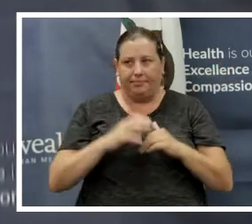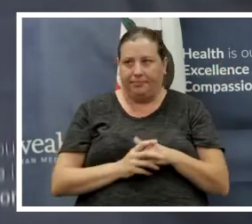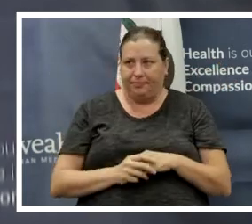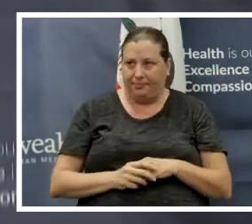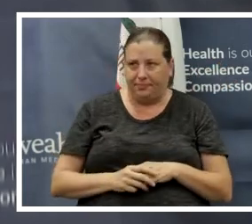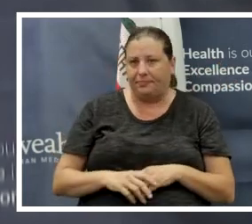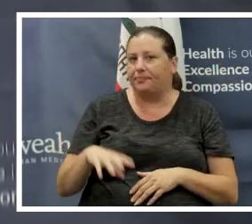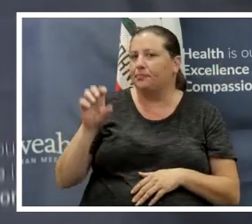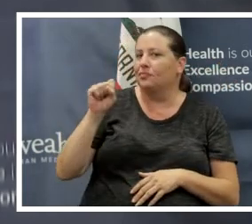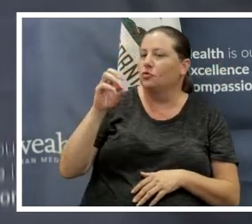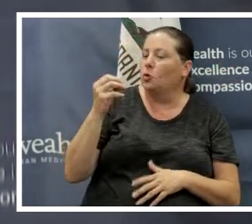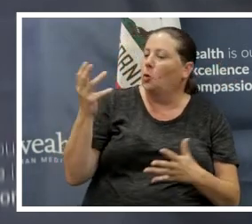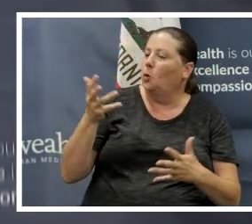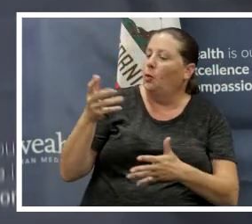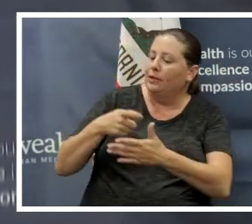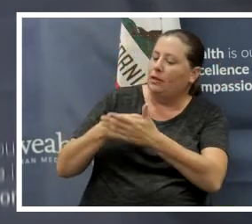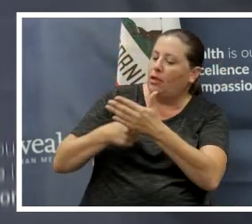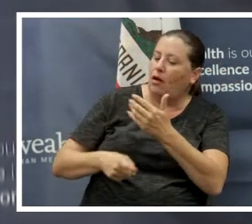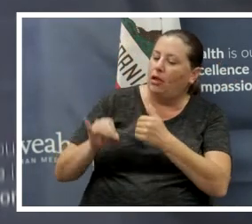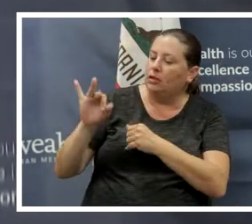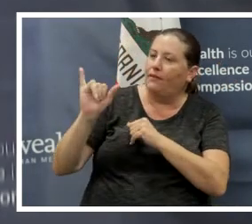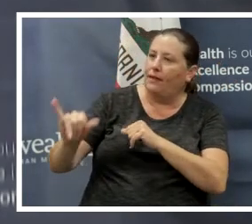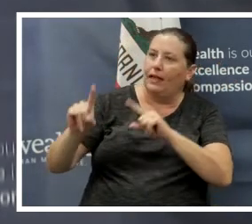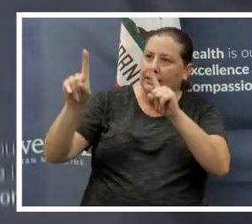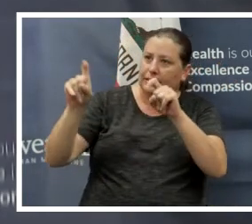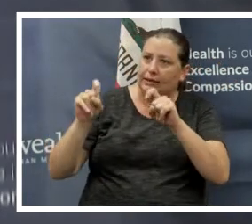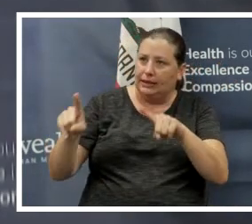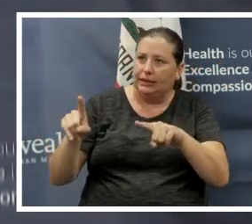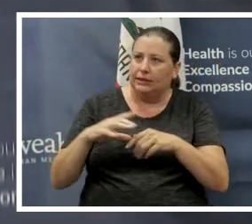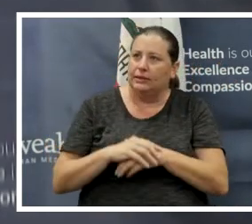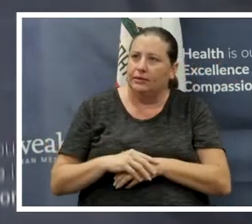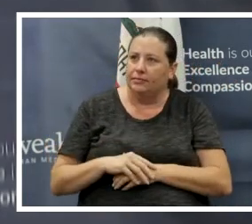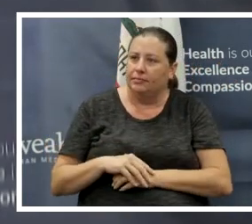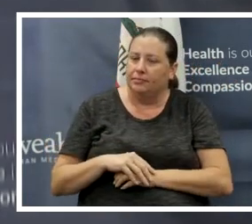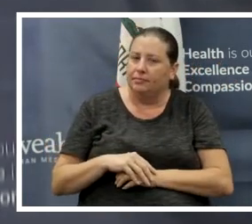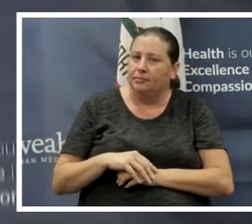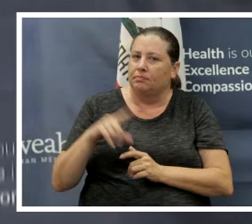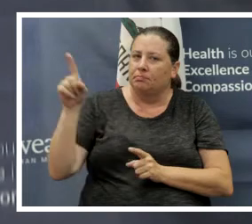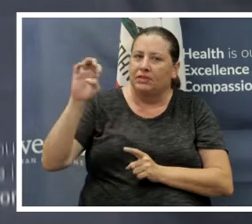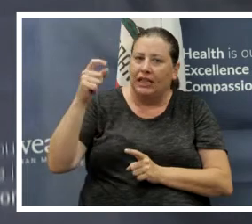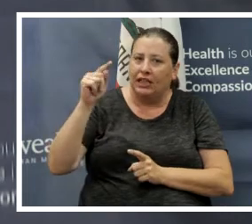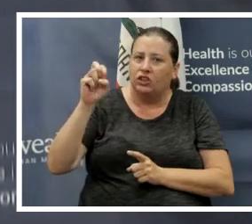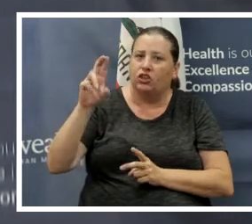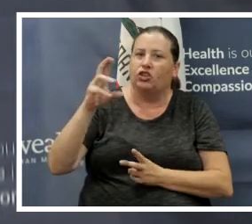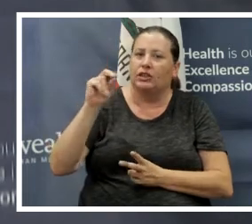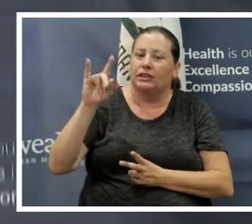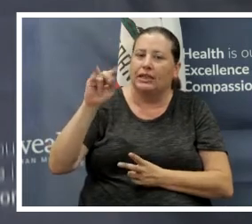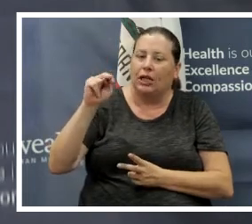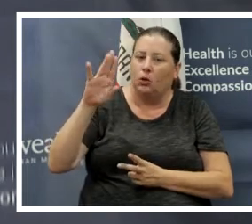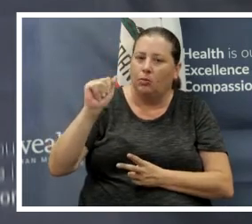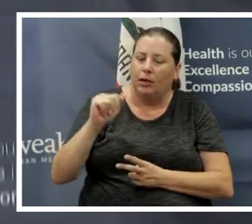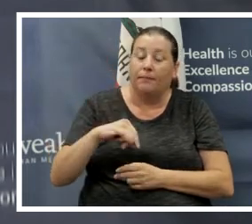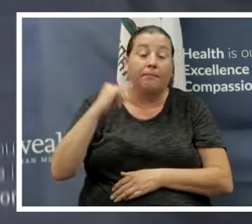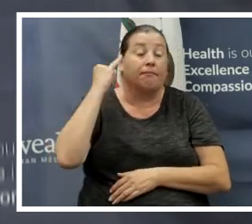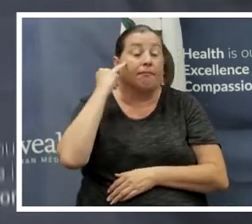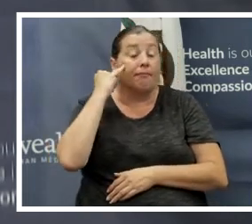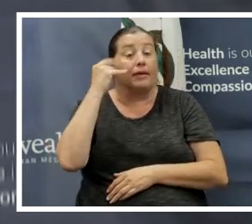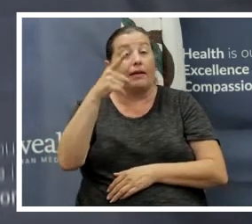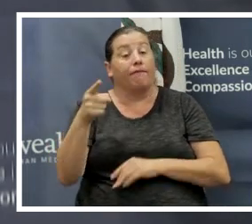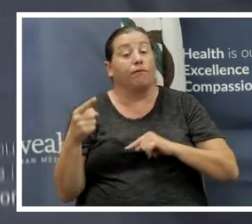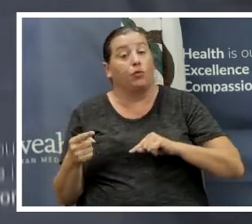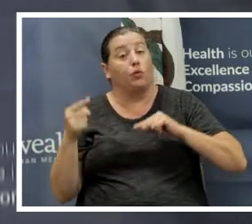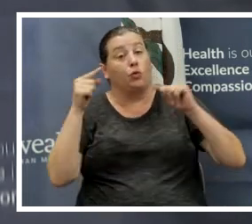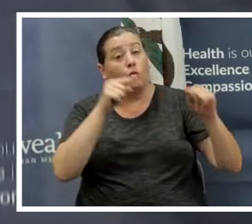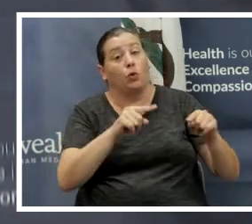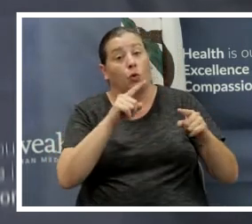cost of that test at the Visalia Medical Center and the site in Dainuba? So if you're having it done on